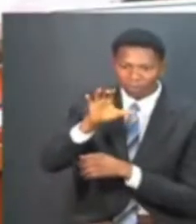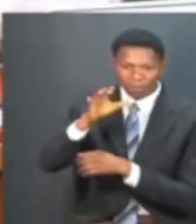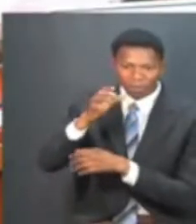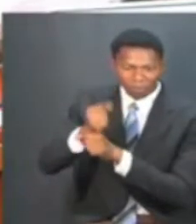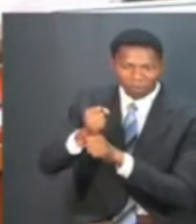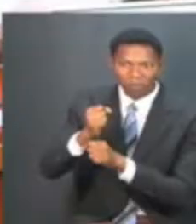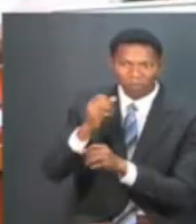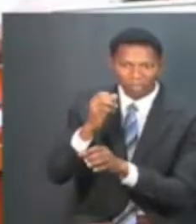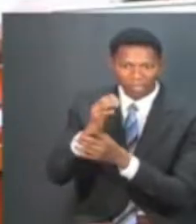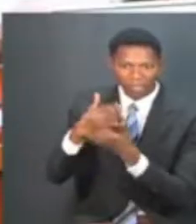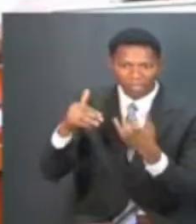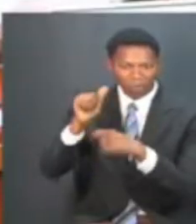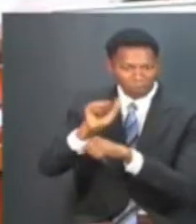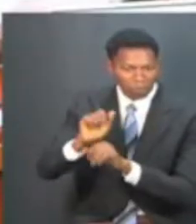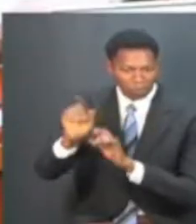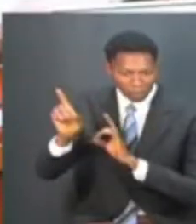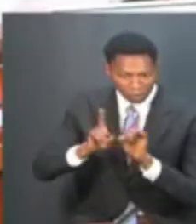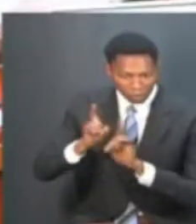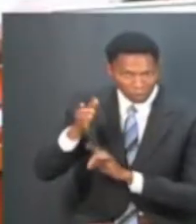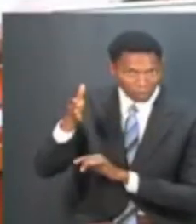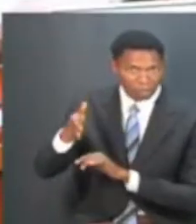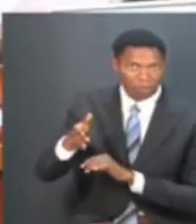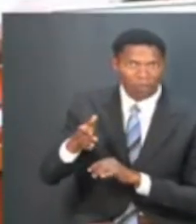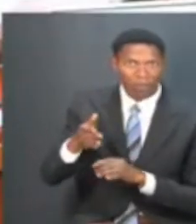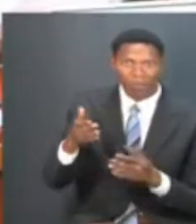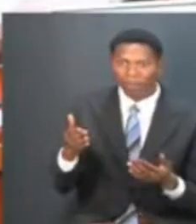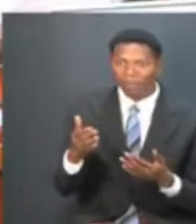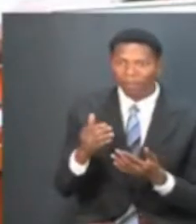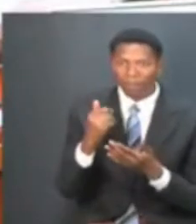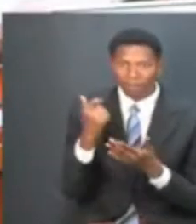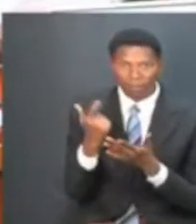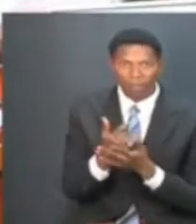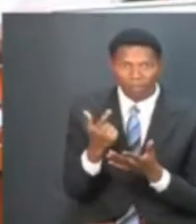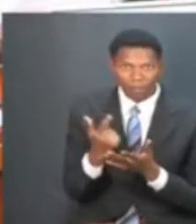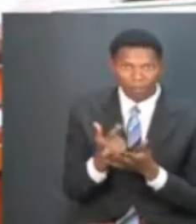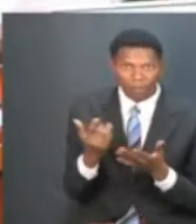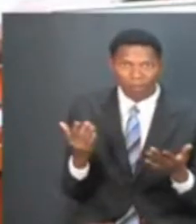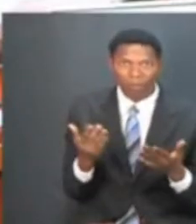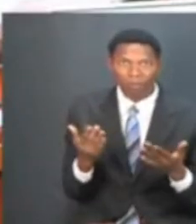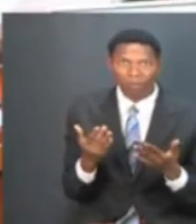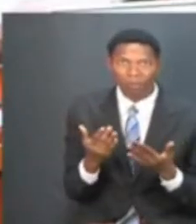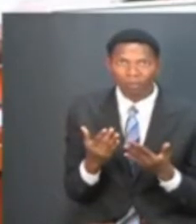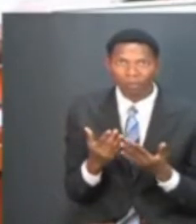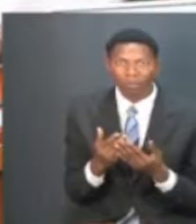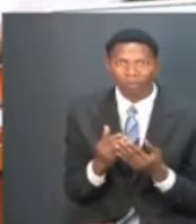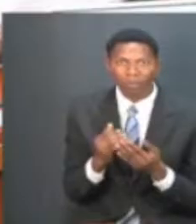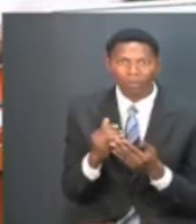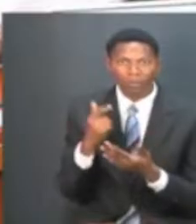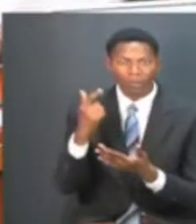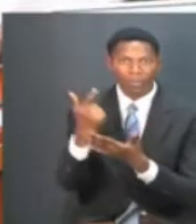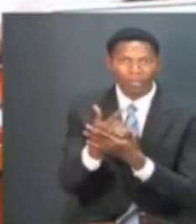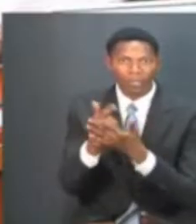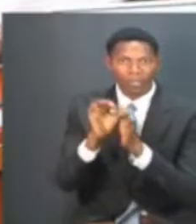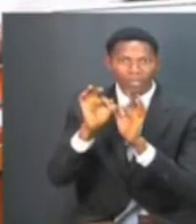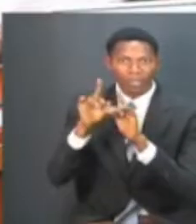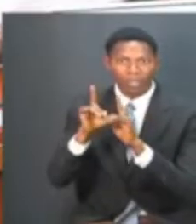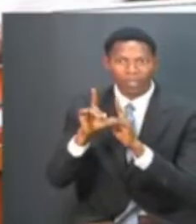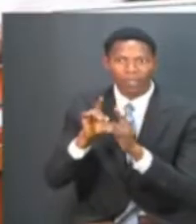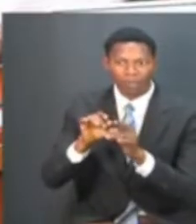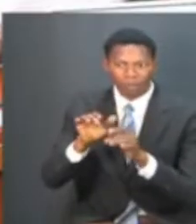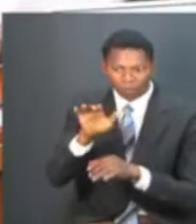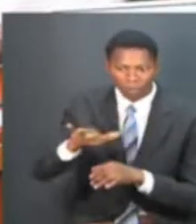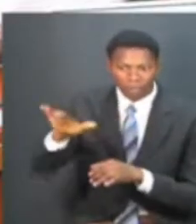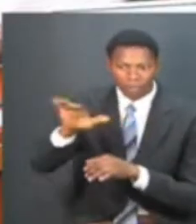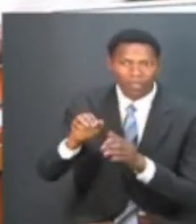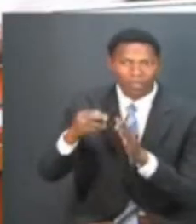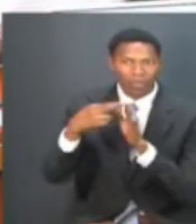regular jobs to do. Mr. Speaker, in Ghana, according to the Ghana Education Sector Report, about